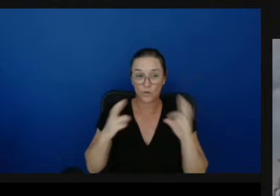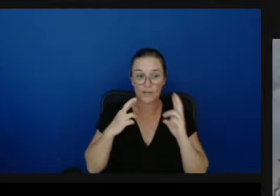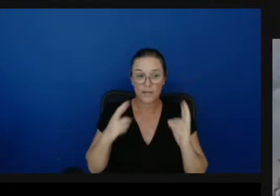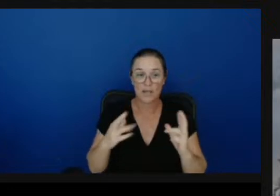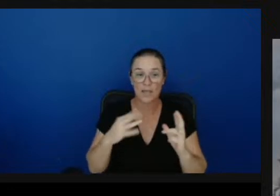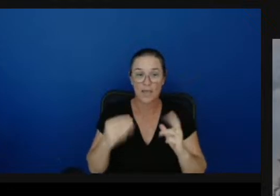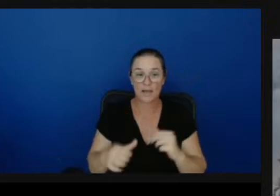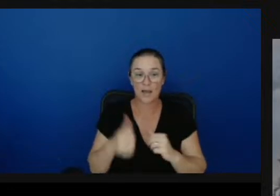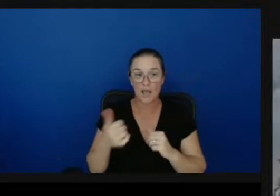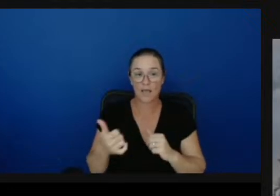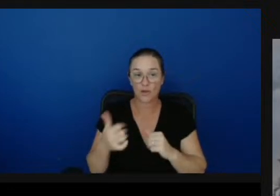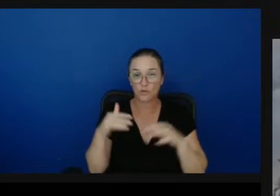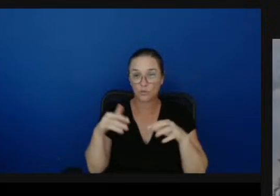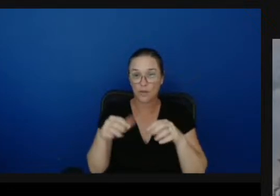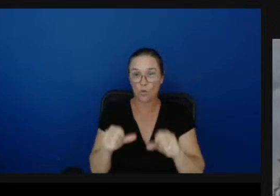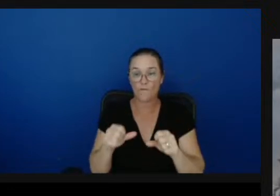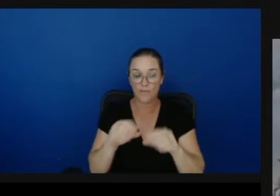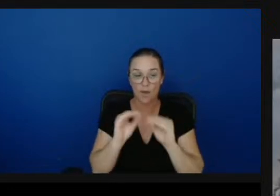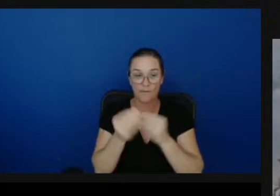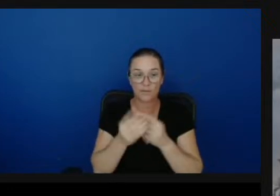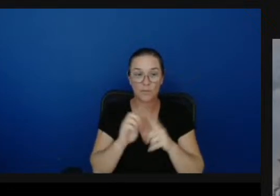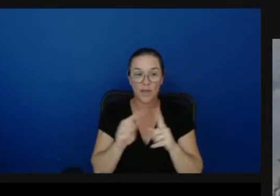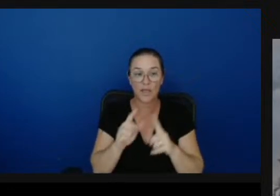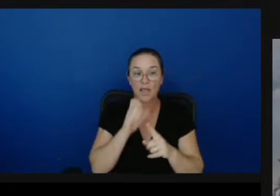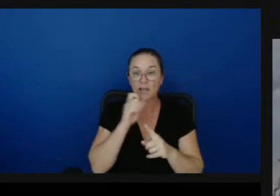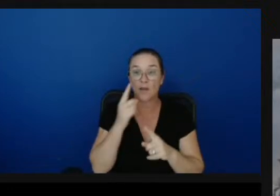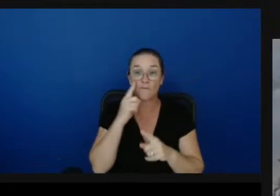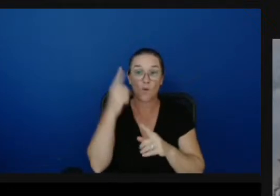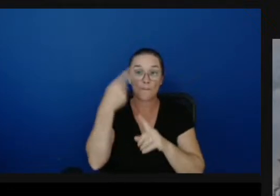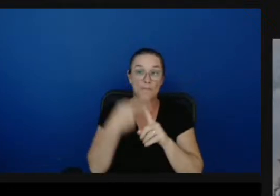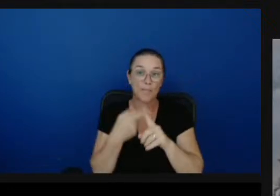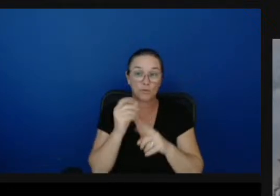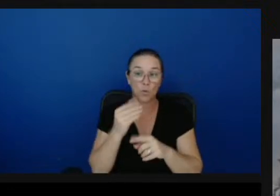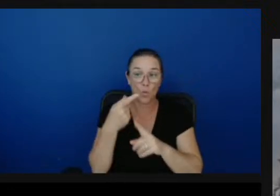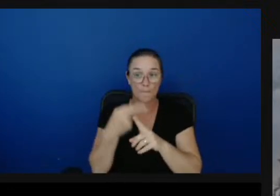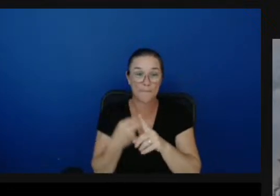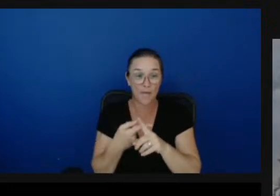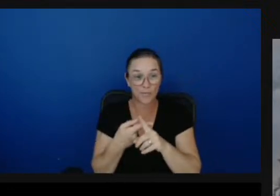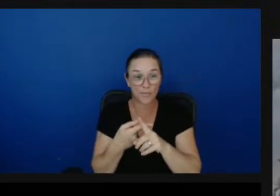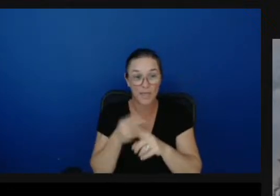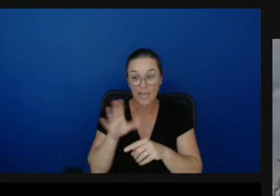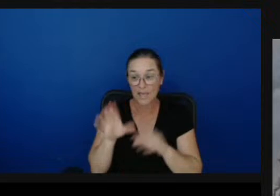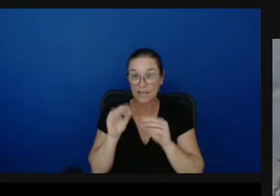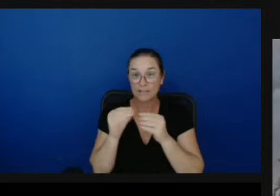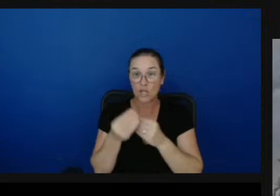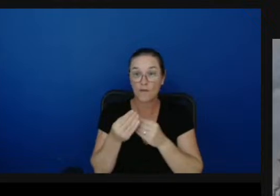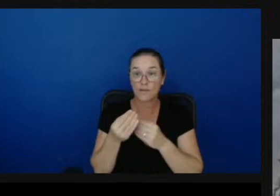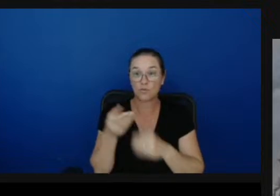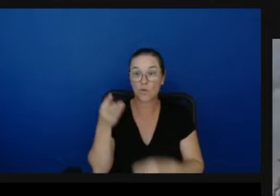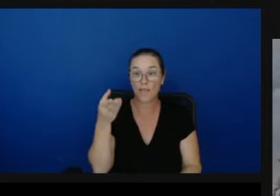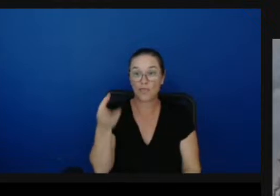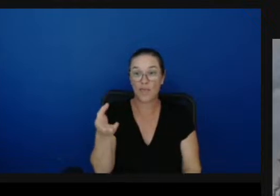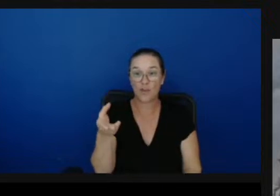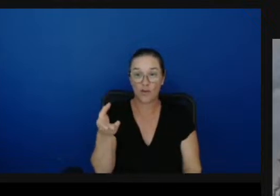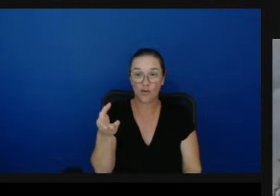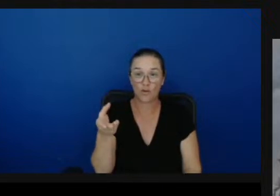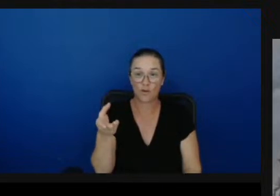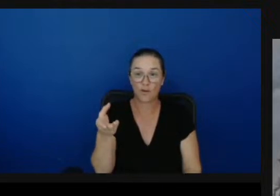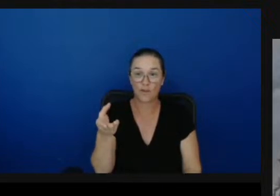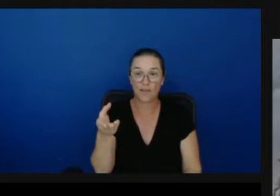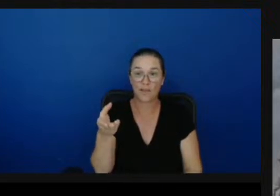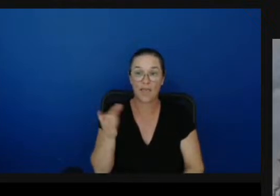coming to occupy the office, but not for another month. So there was a 1 month period where this office right here happened